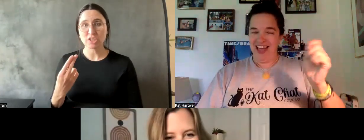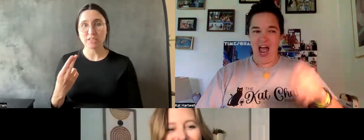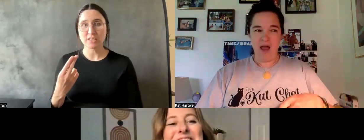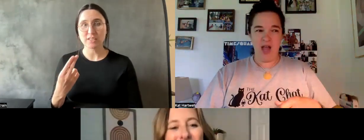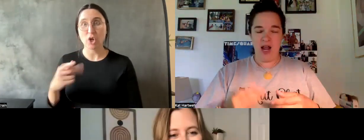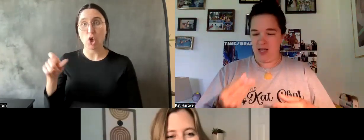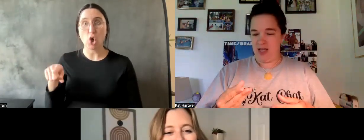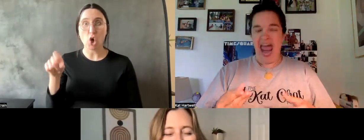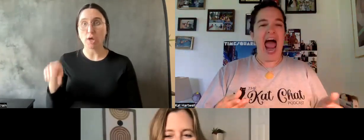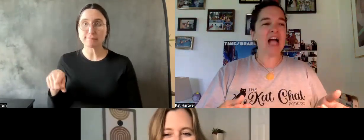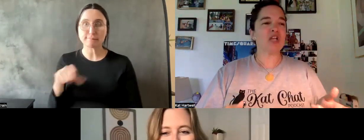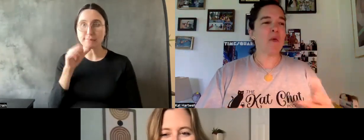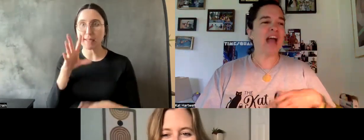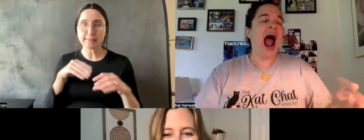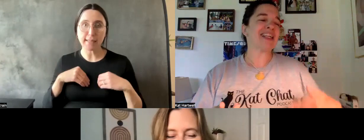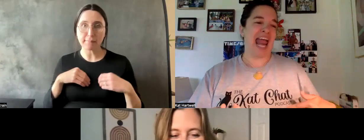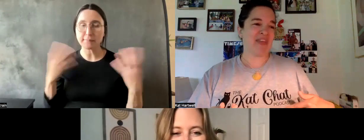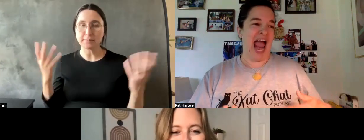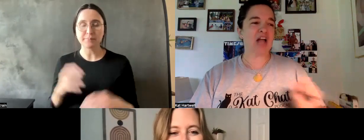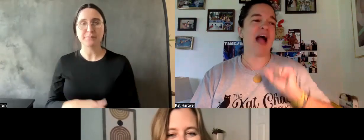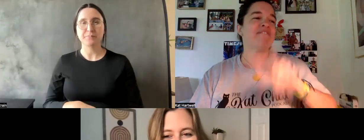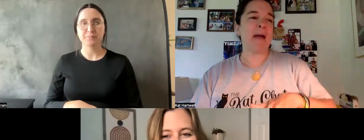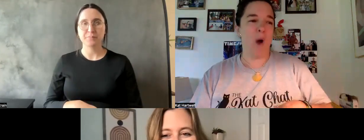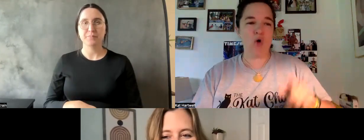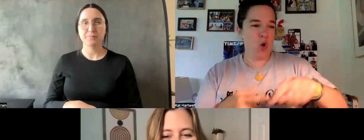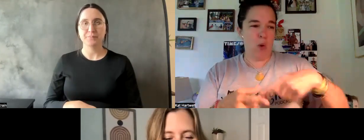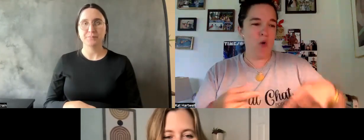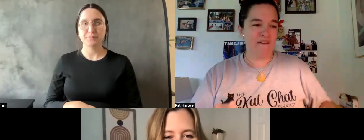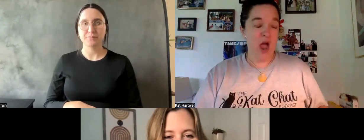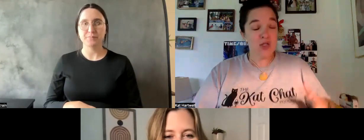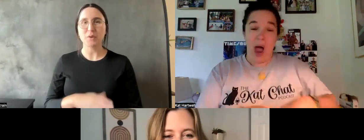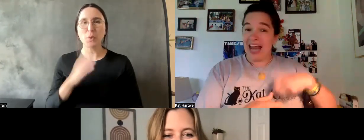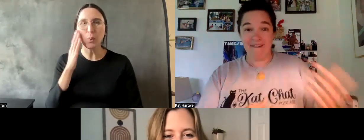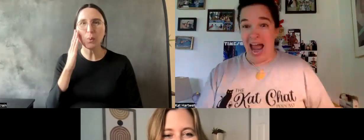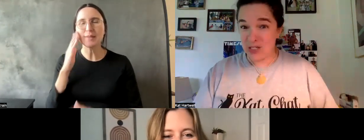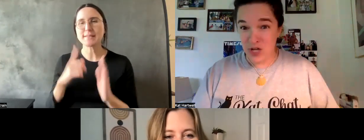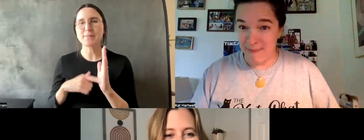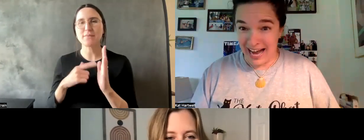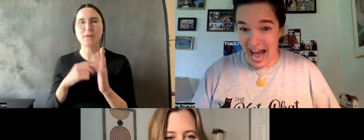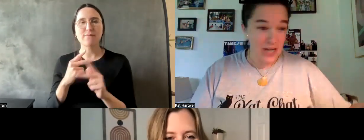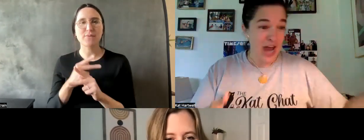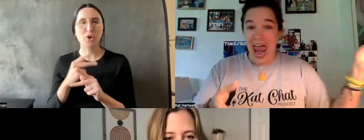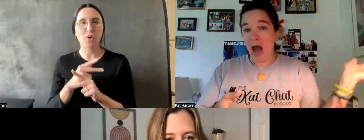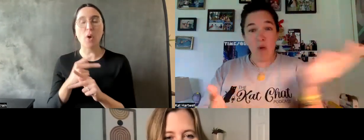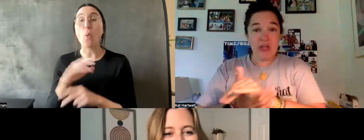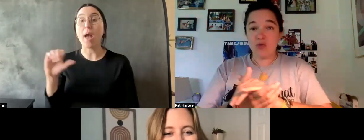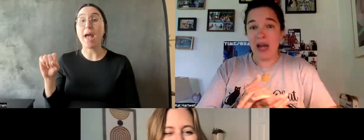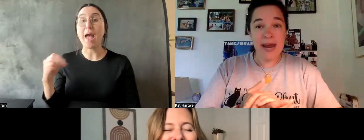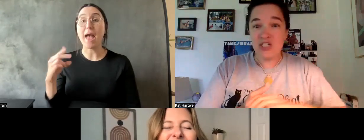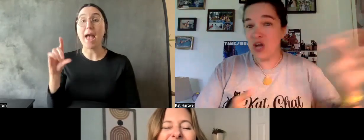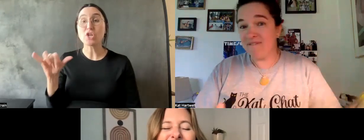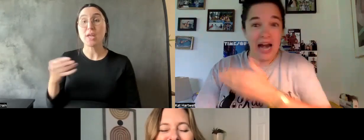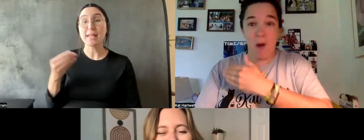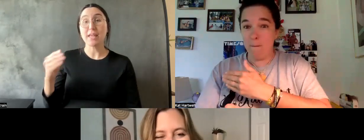cards. I mean, yeah, yeah, actually, when I paid the cash, I Venmo you, whatever. So I gave Ashley my cash, and within